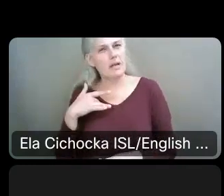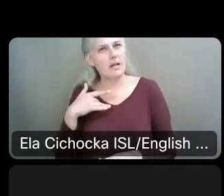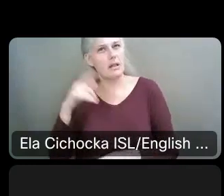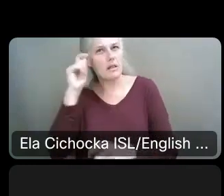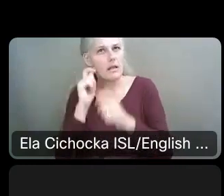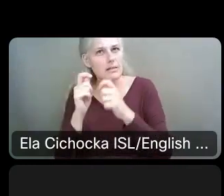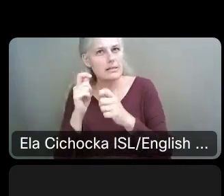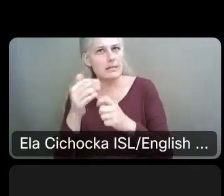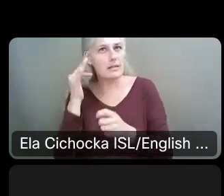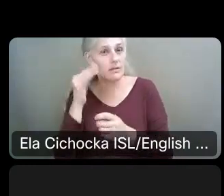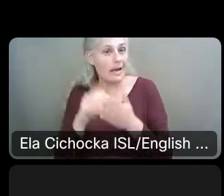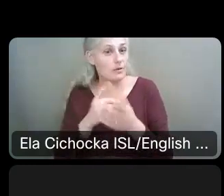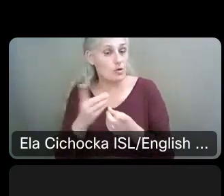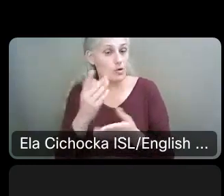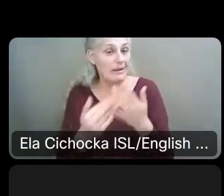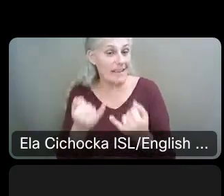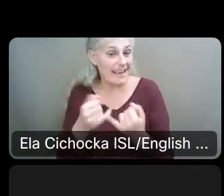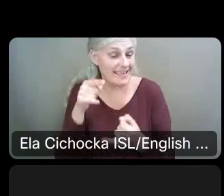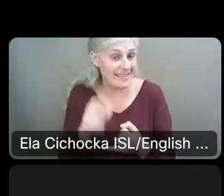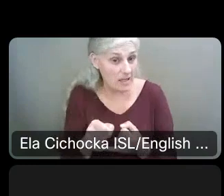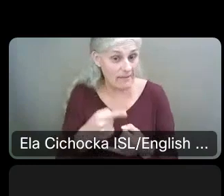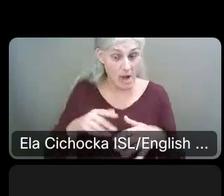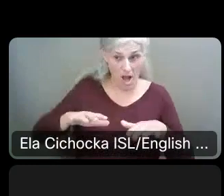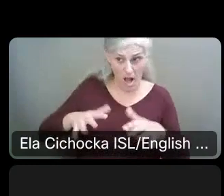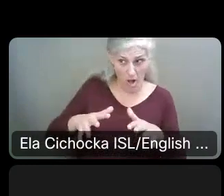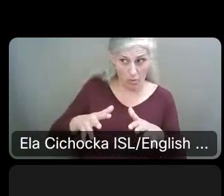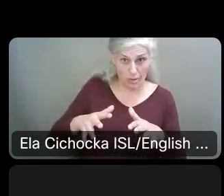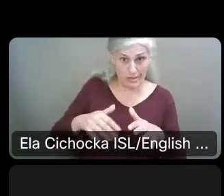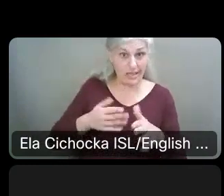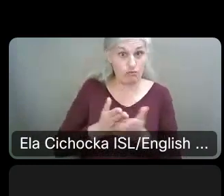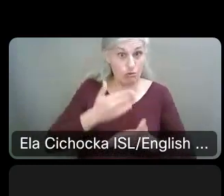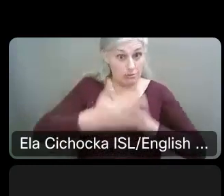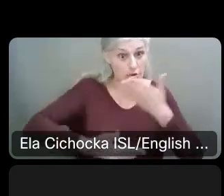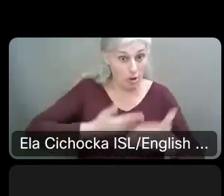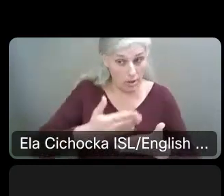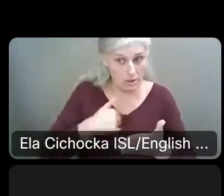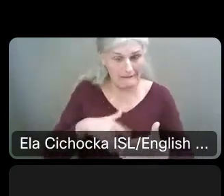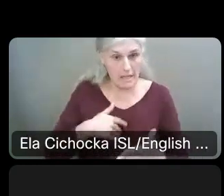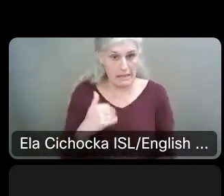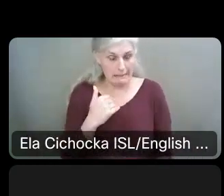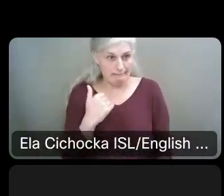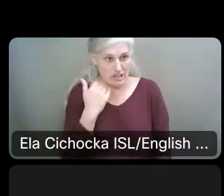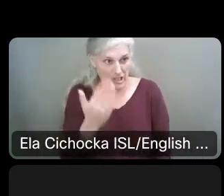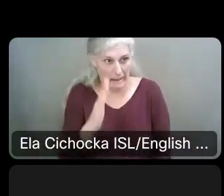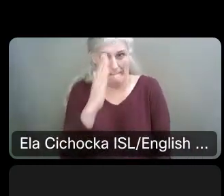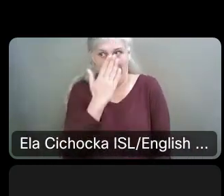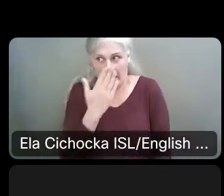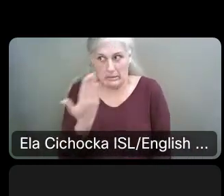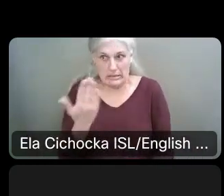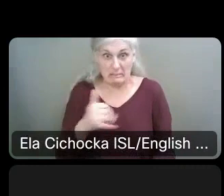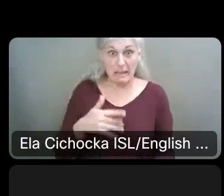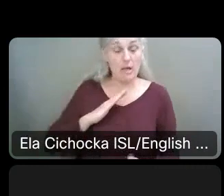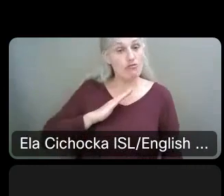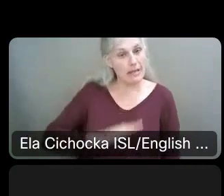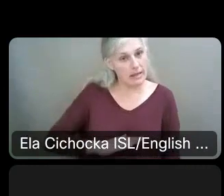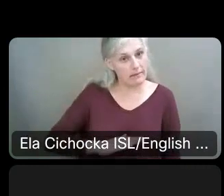do something like this. Did you feel awkward? Did you feel anxious? Did you feel embarrassed? Maybe you felt a bit of